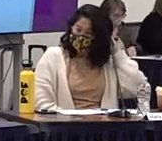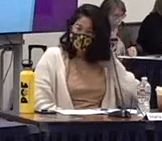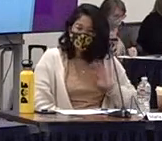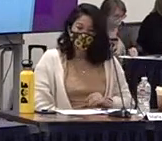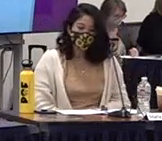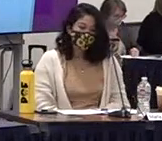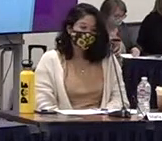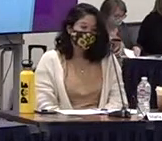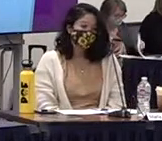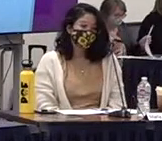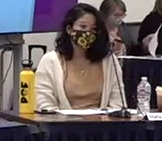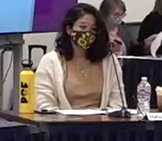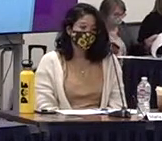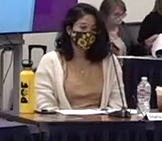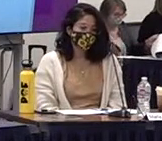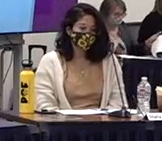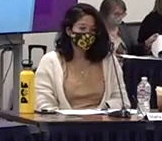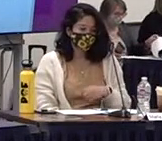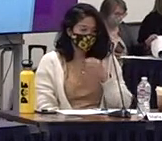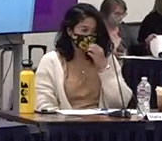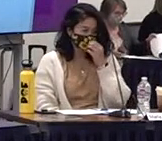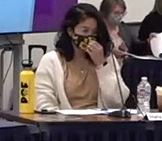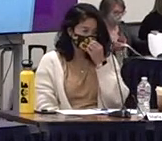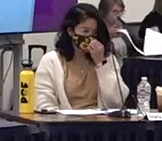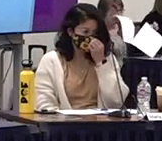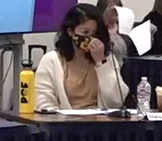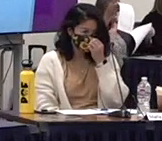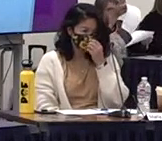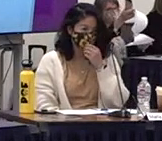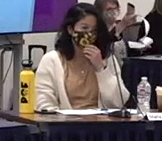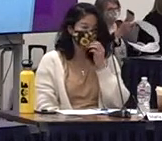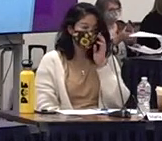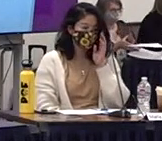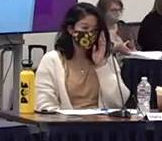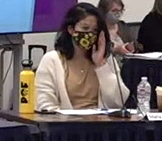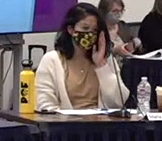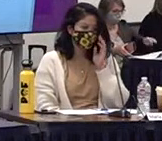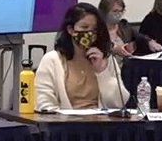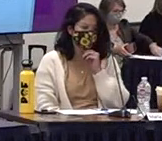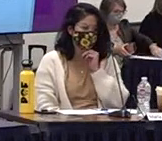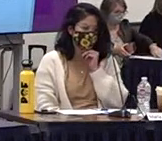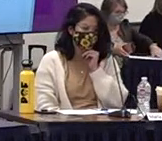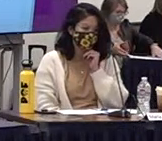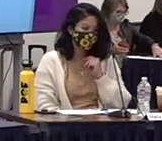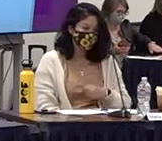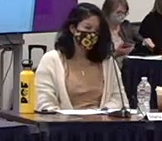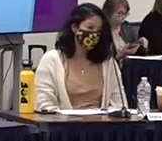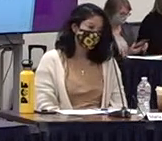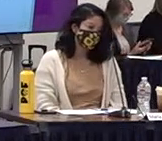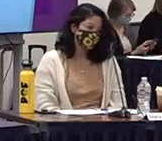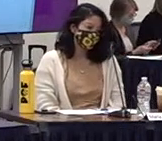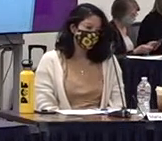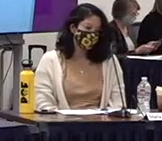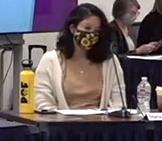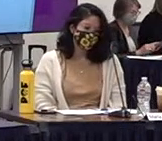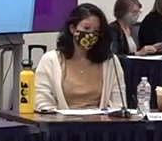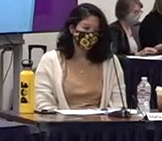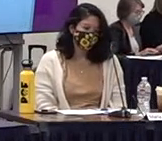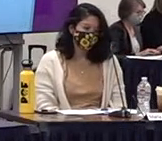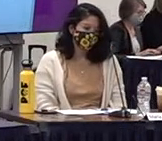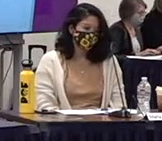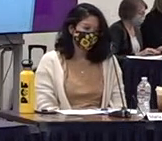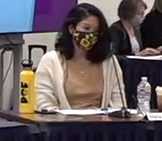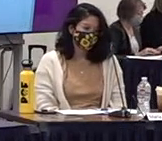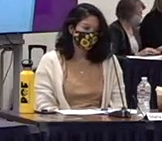Hispanic, Latinx, people indigenous to this land, and people of mixed and multiple descents. Languages spoken in